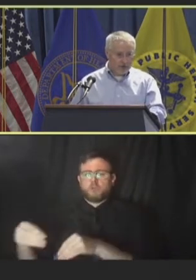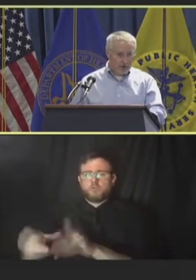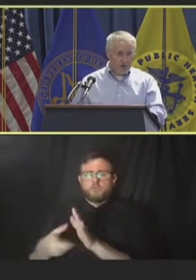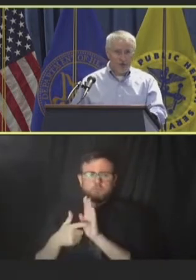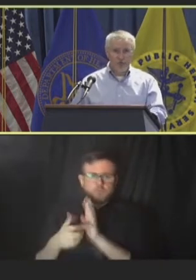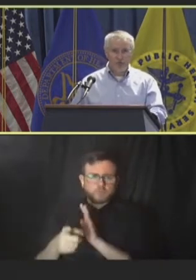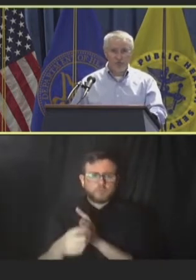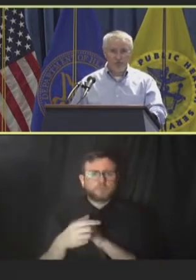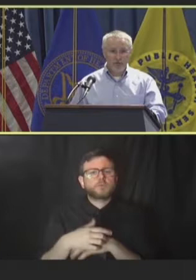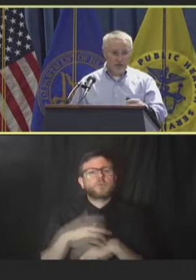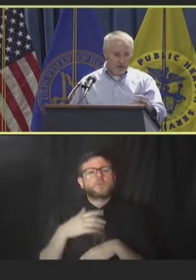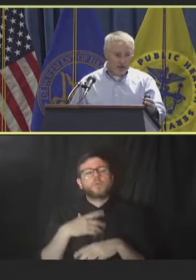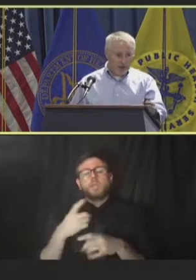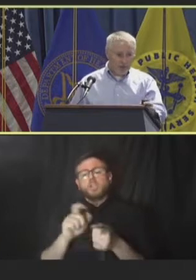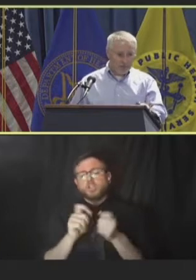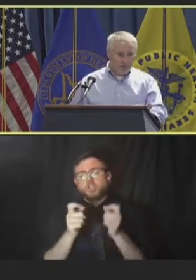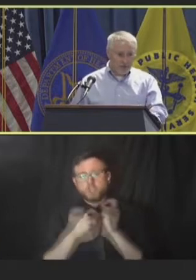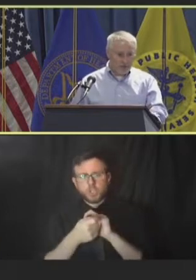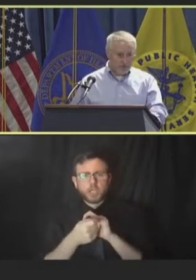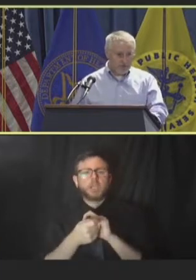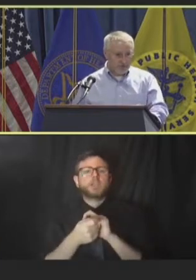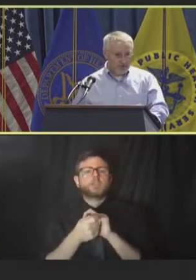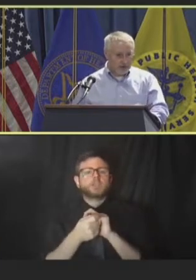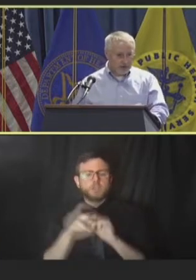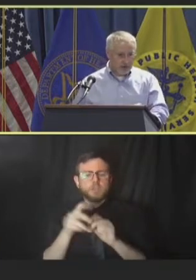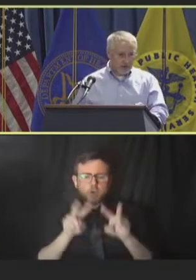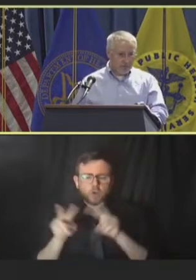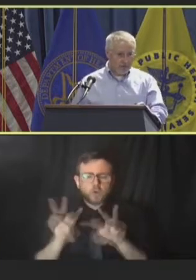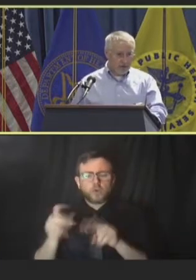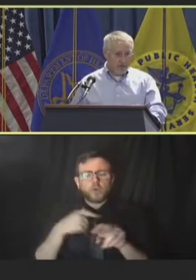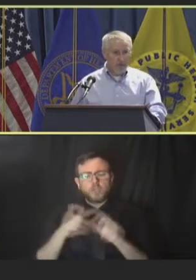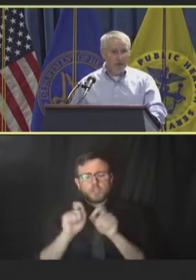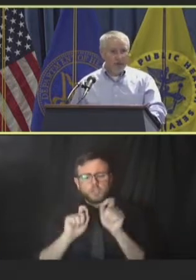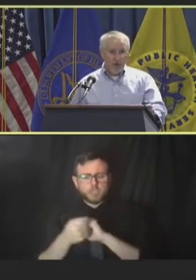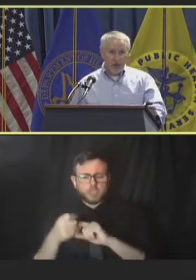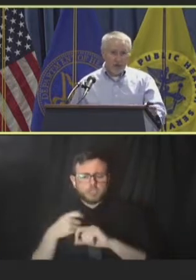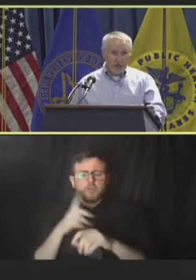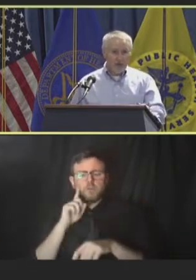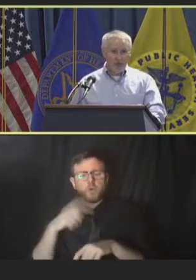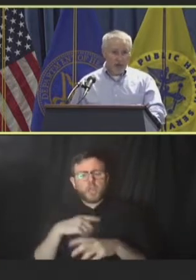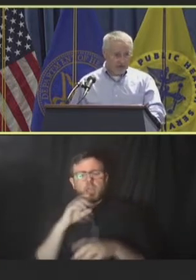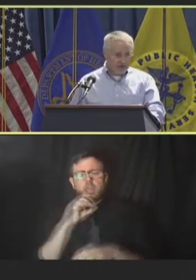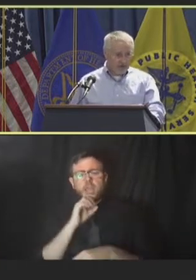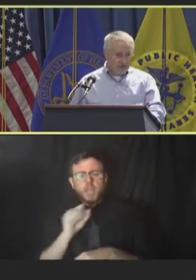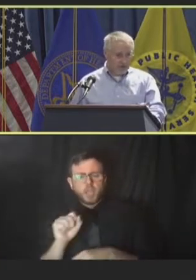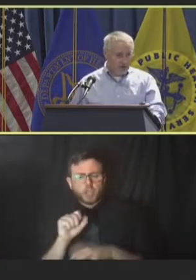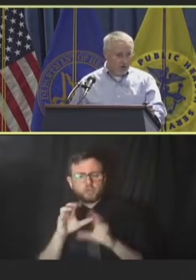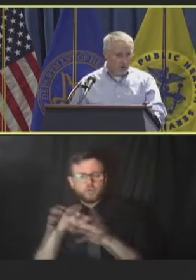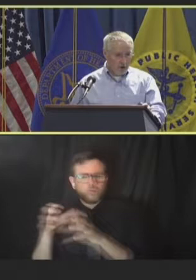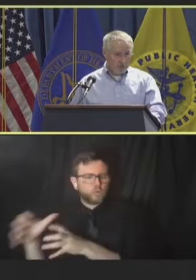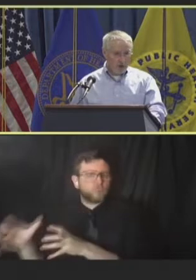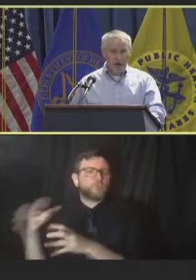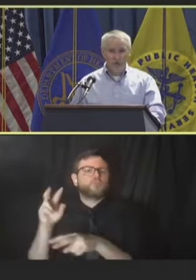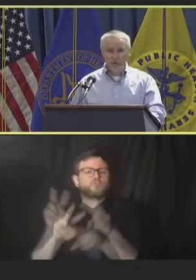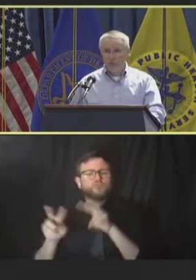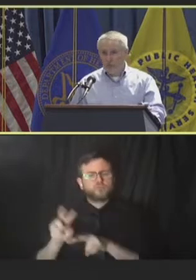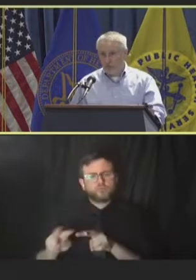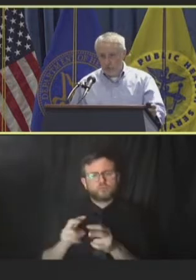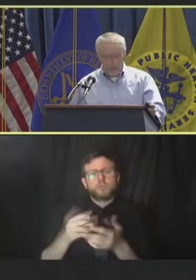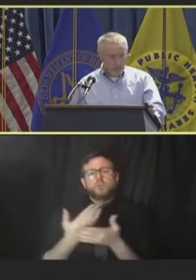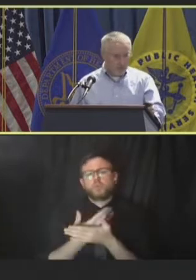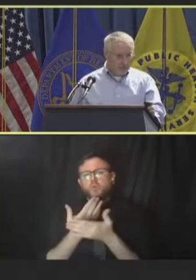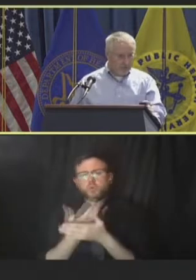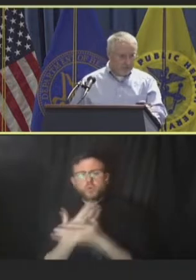to younger age groups, as booster doses continue to be delivered, and as new vaccines are authorized